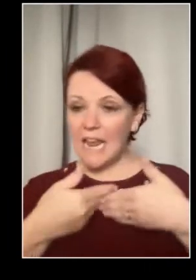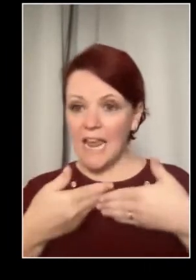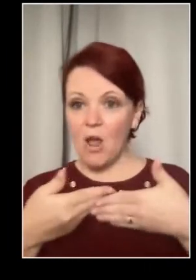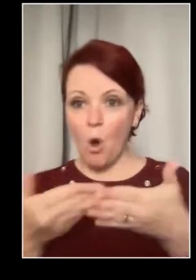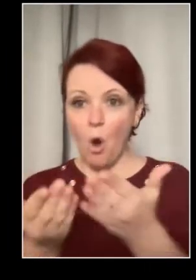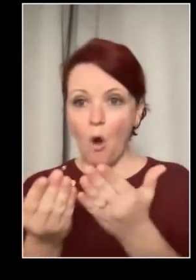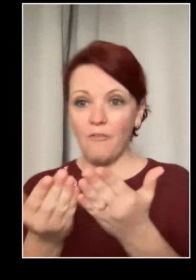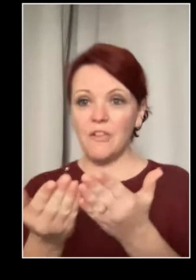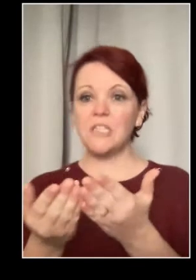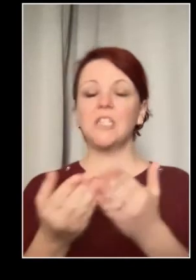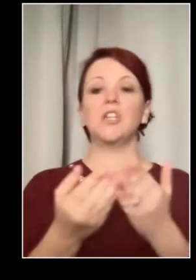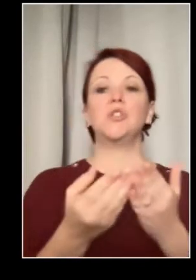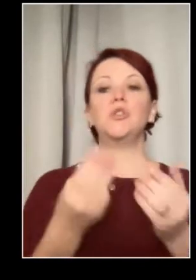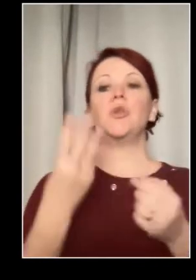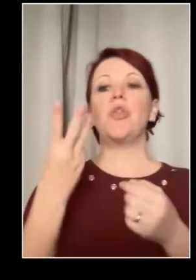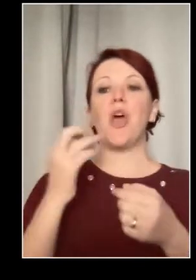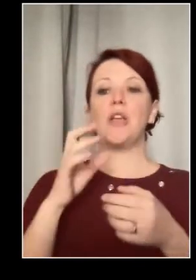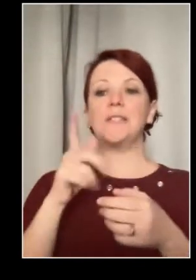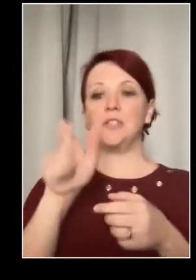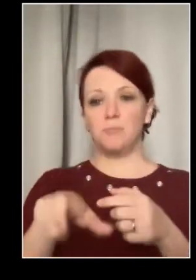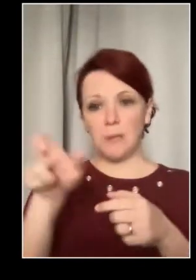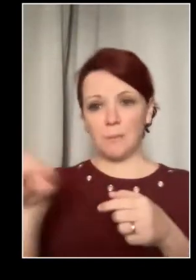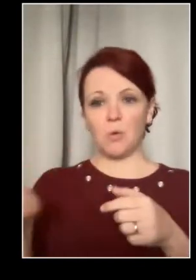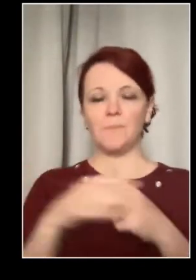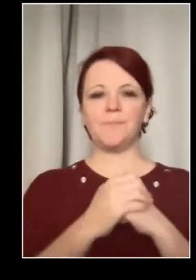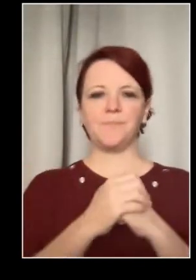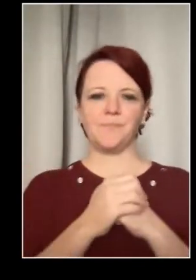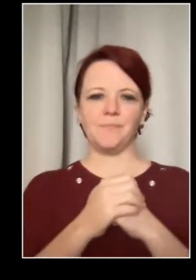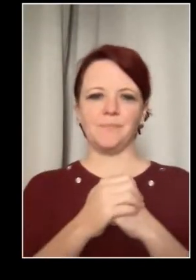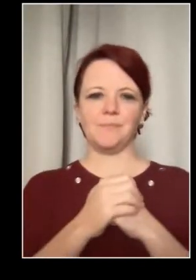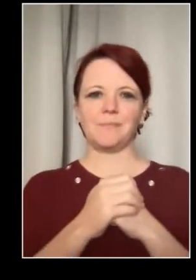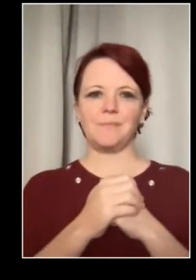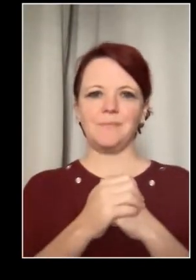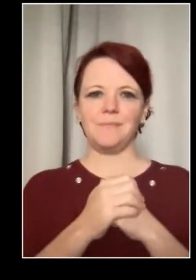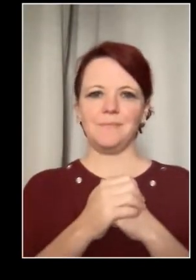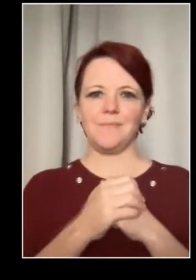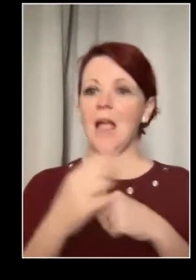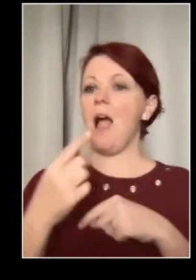this year, with 19 of the graduates gaining a first-class degree.